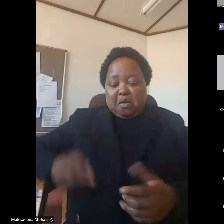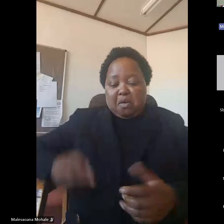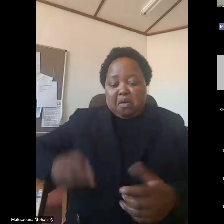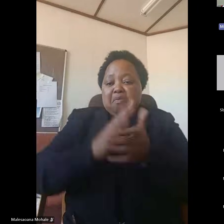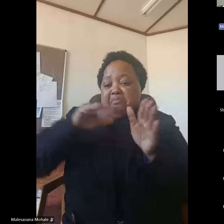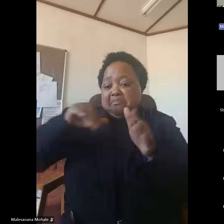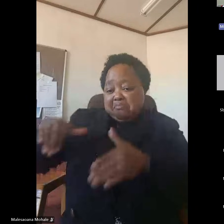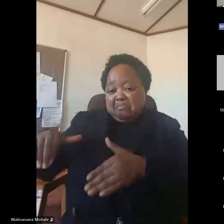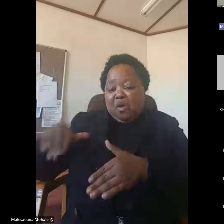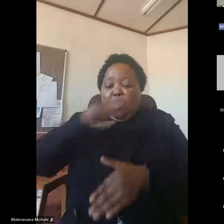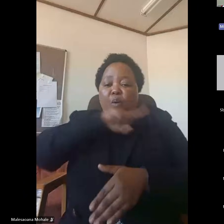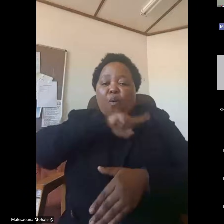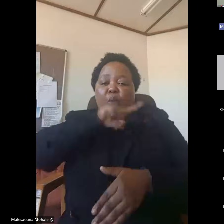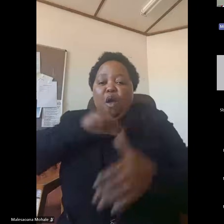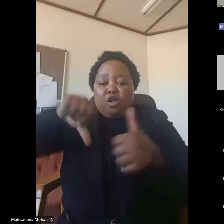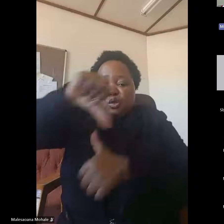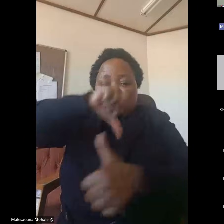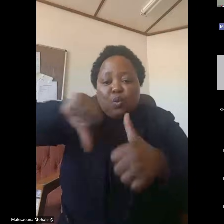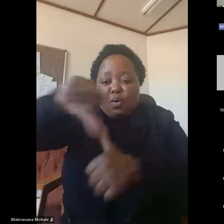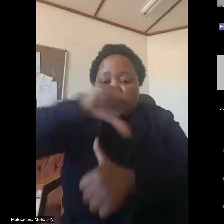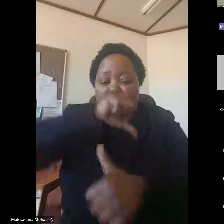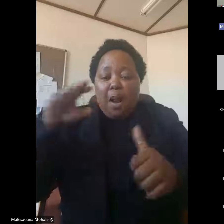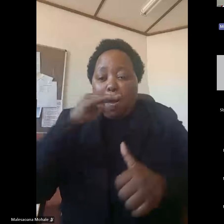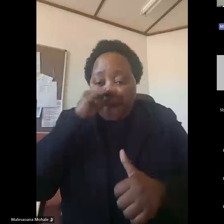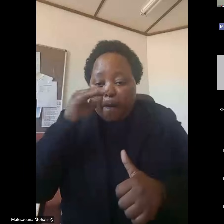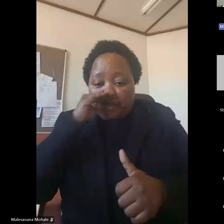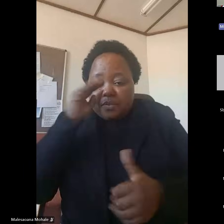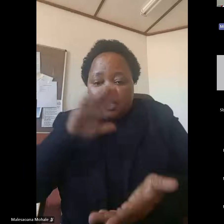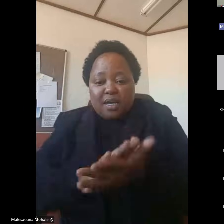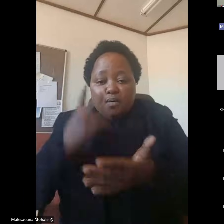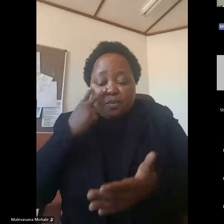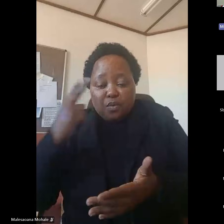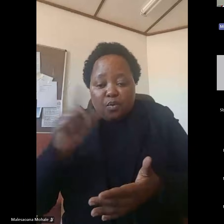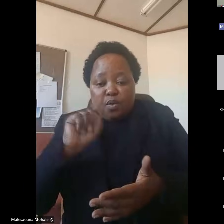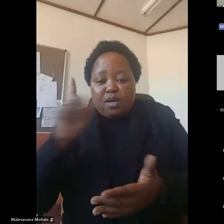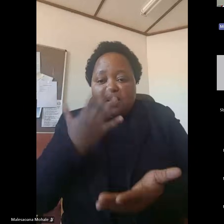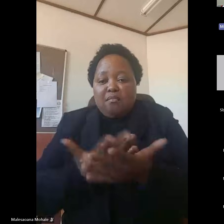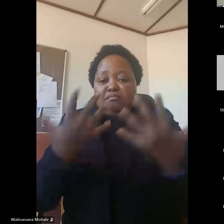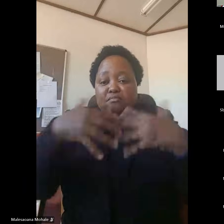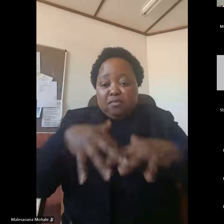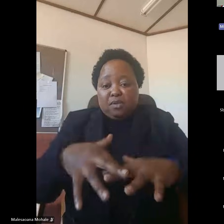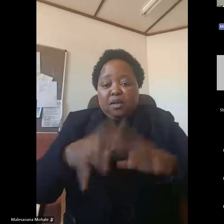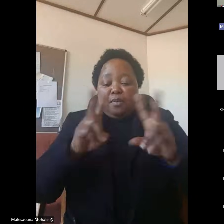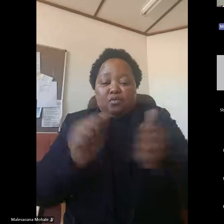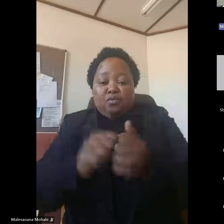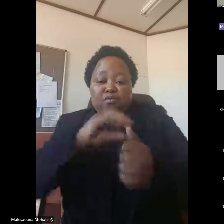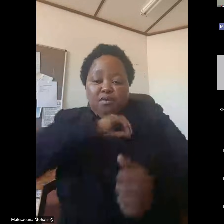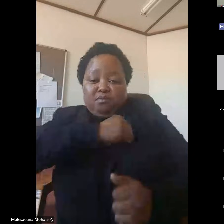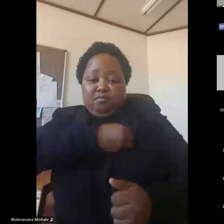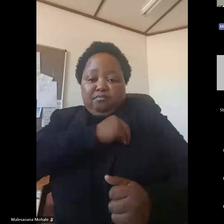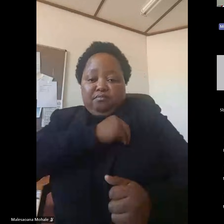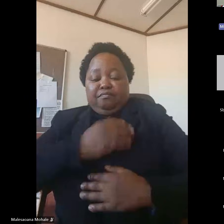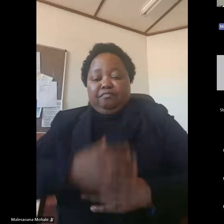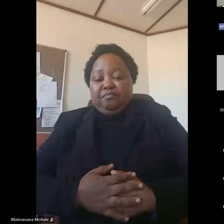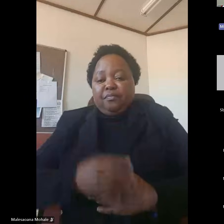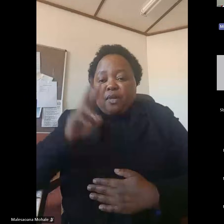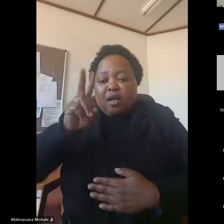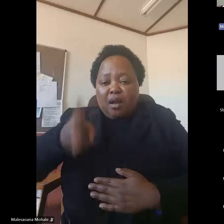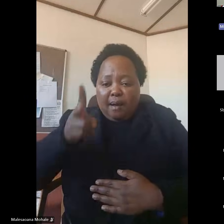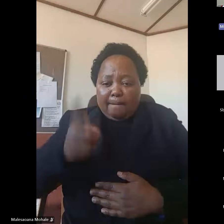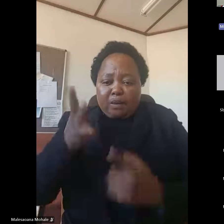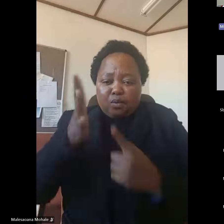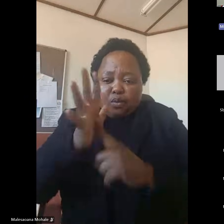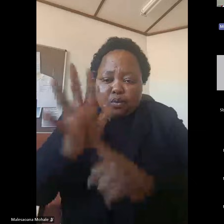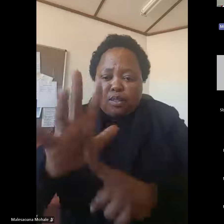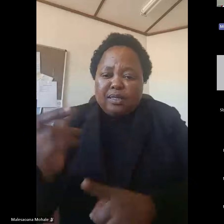social norms and perceptions that undervalue women and persons with disabilities. She also highlighted the everyday challenges